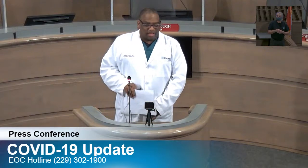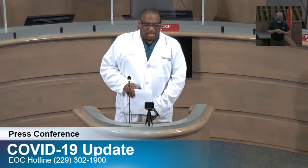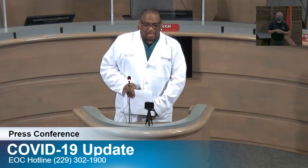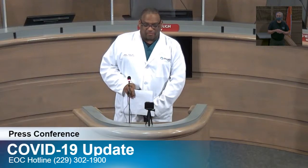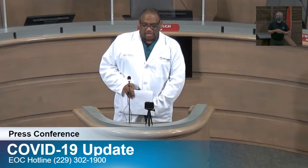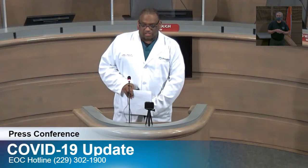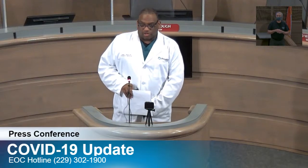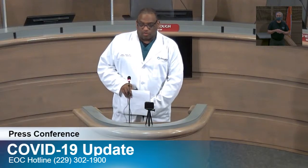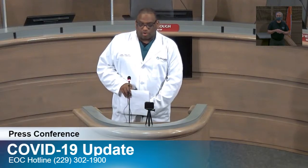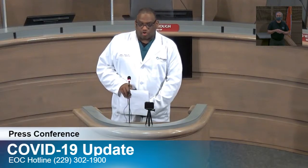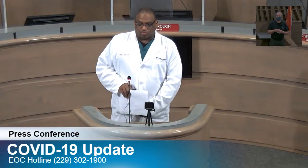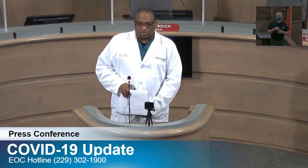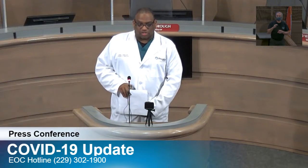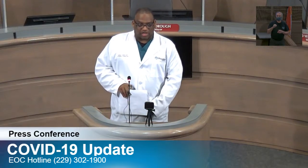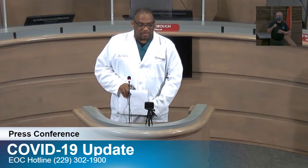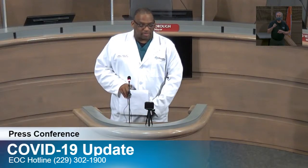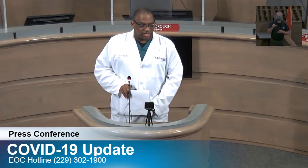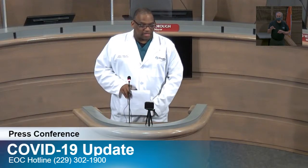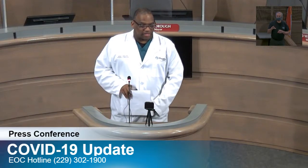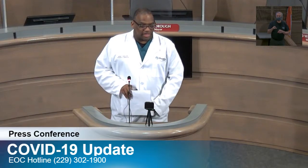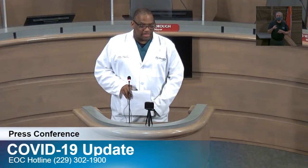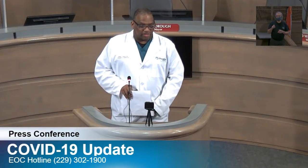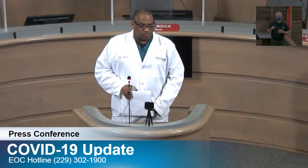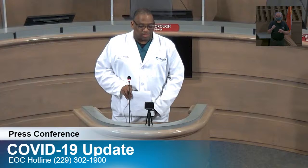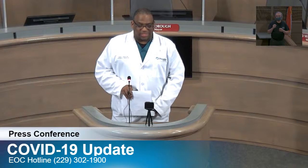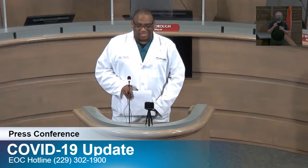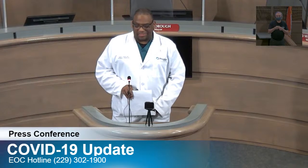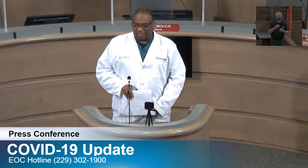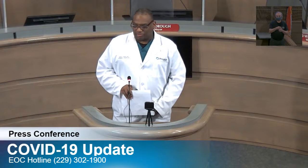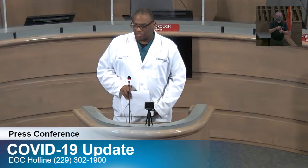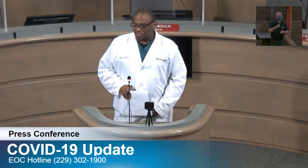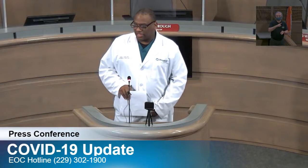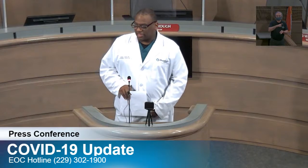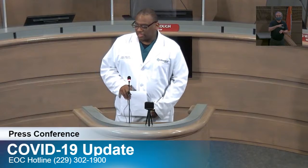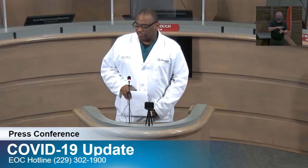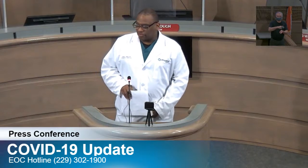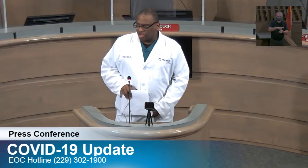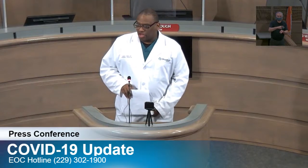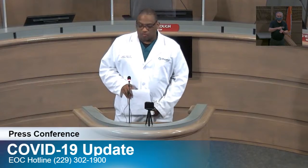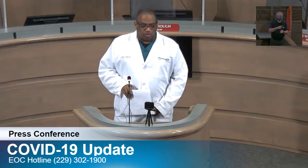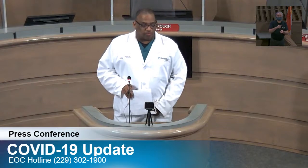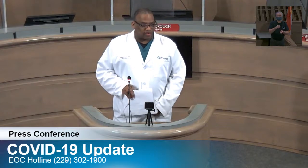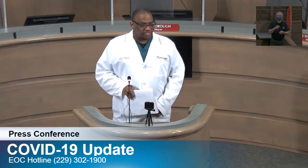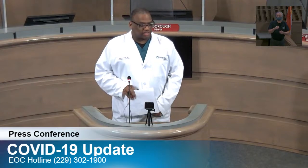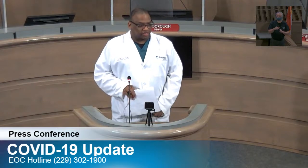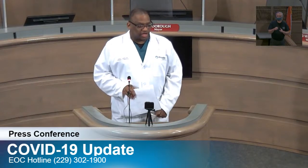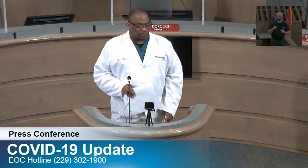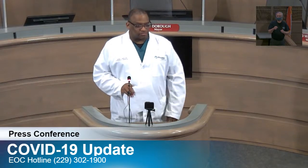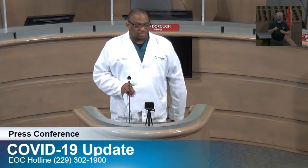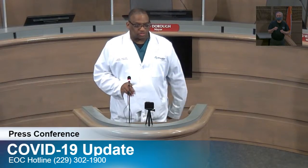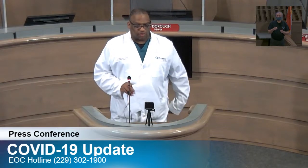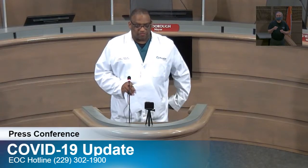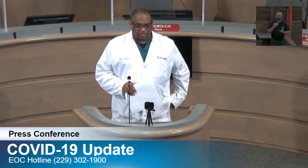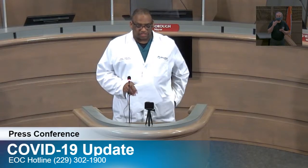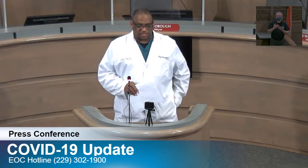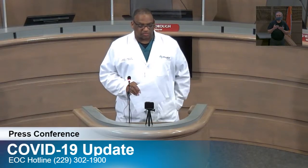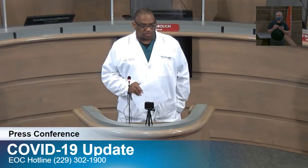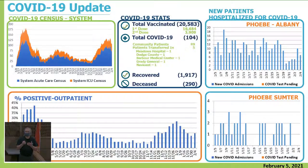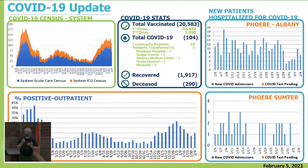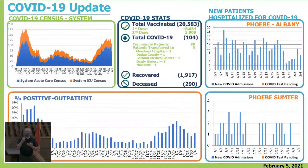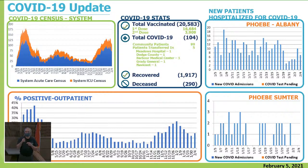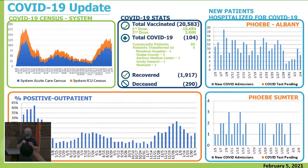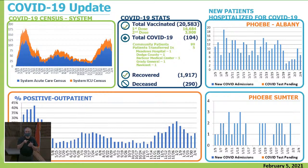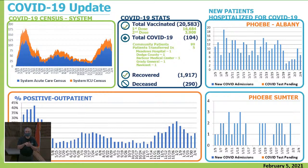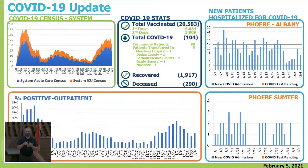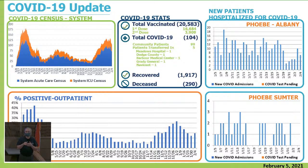they have done a remarkable job in gaining a really in-depth understanding of what we're facing here, not from just the way it faces us